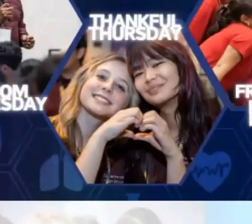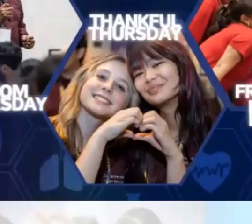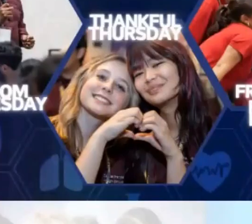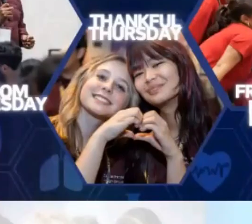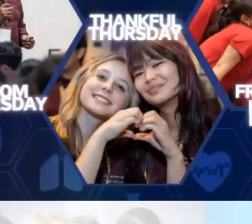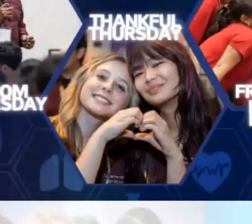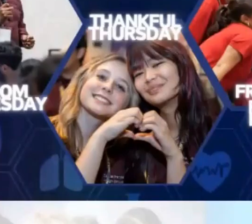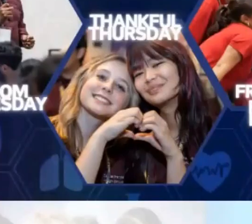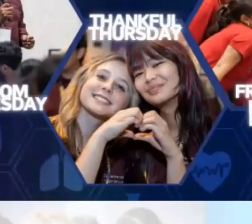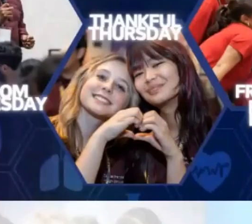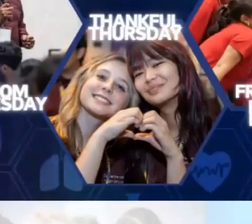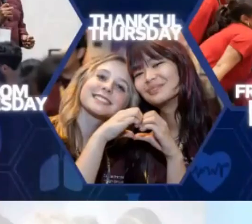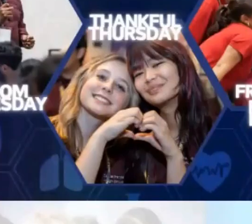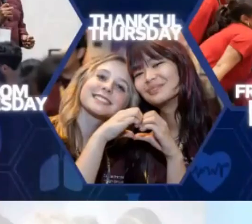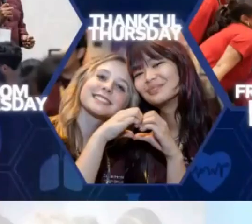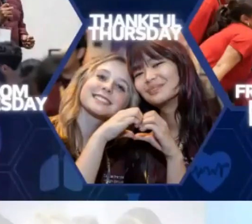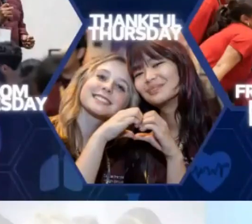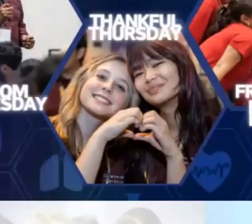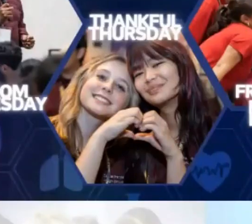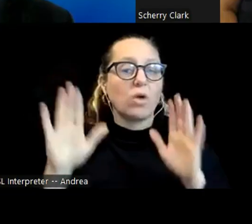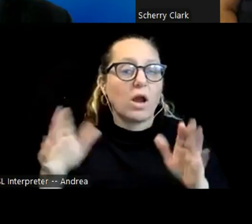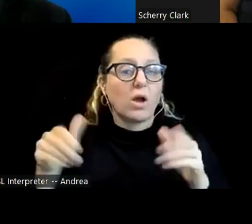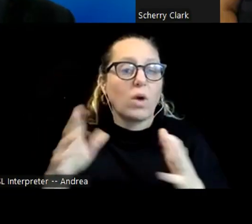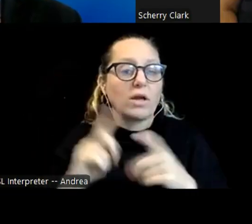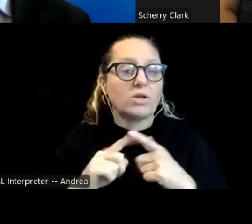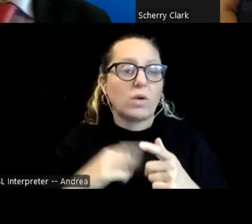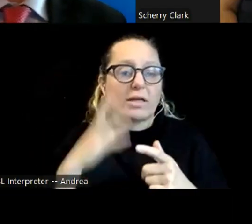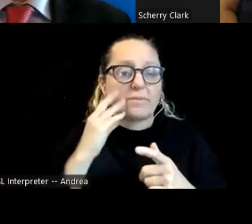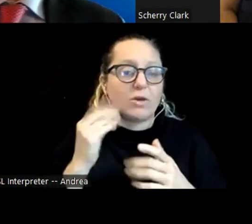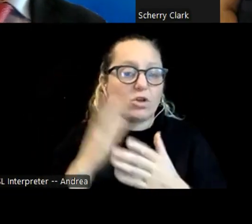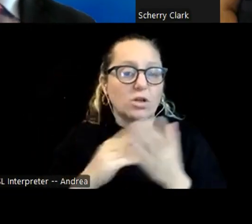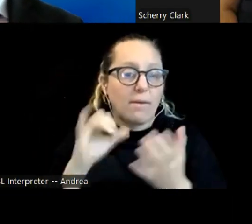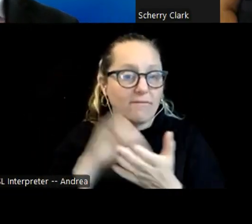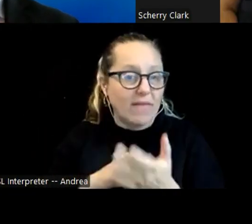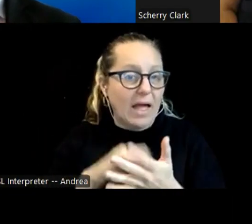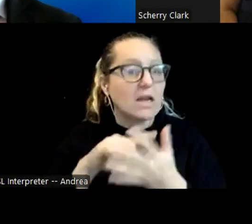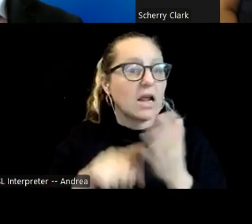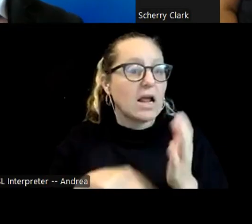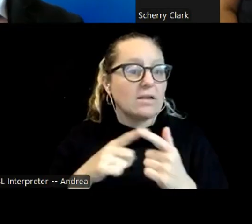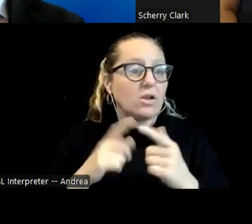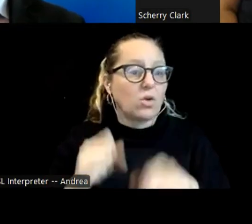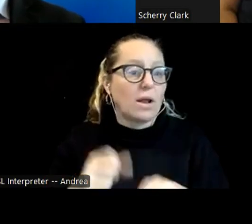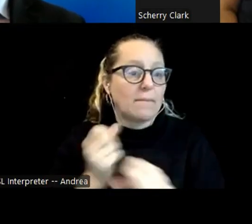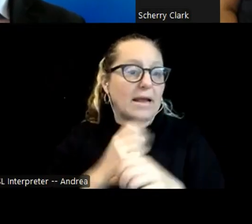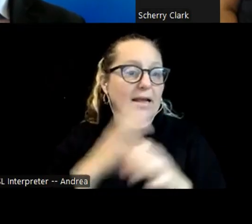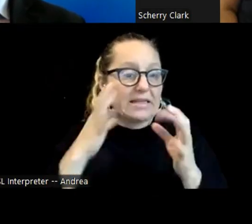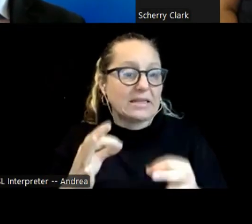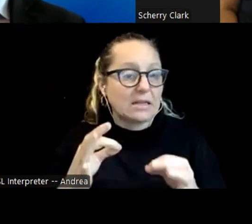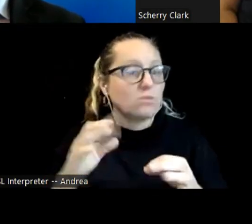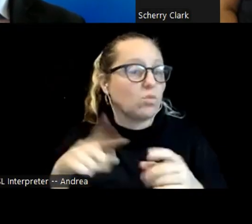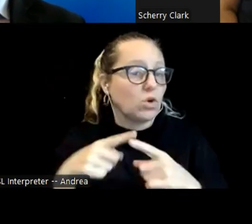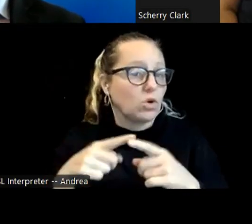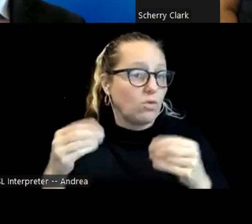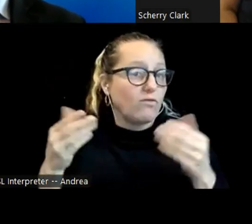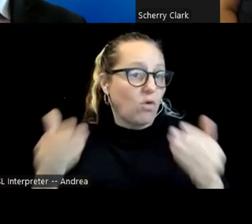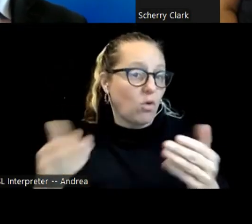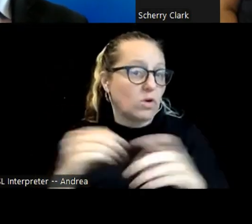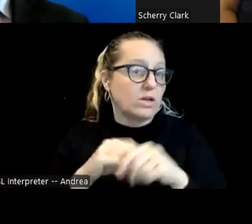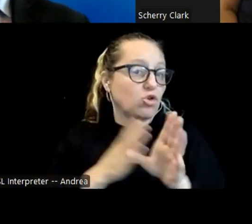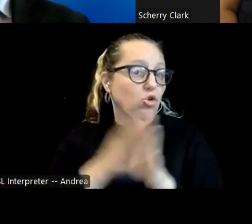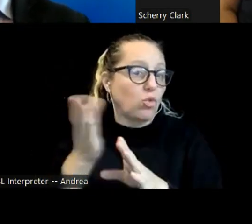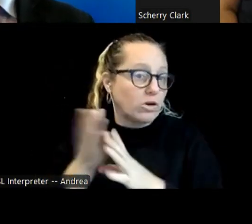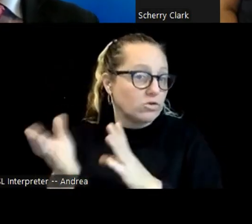And HOSA is a great way to experience some of that so that you can make a decision as you move forward in your